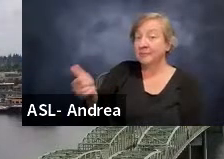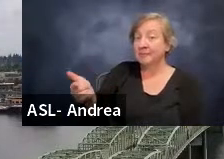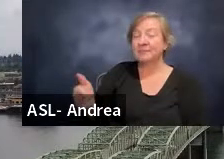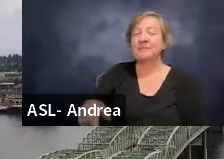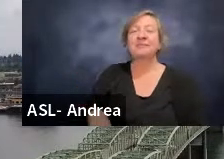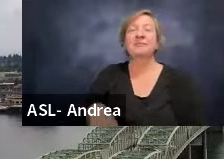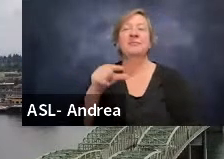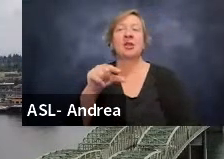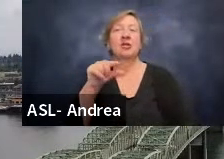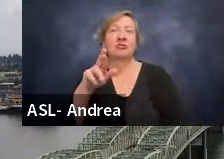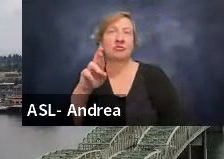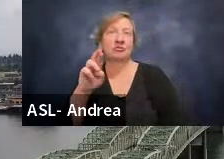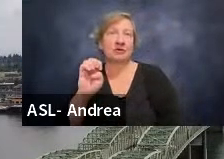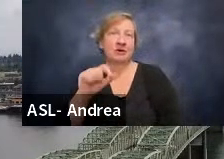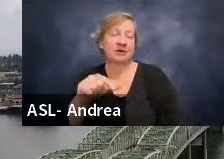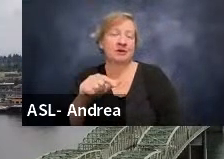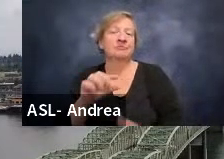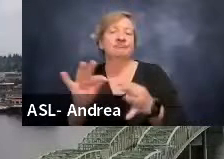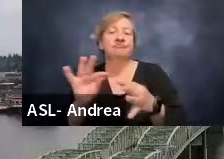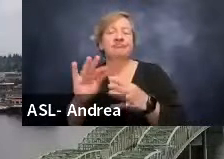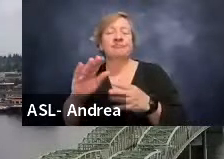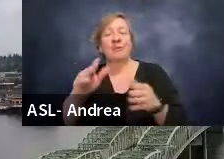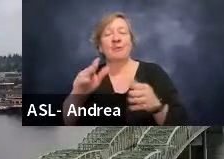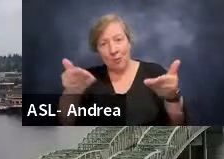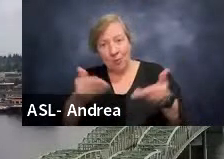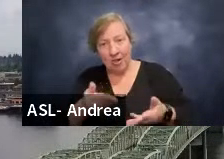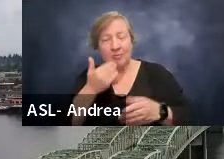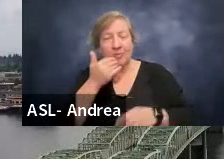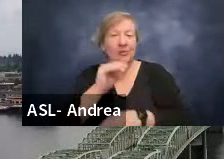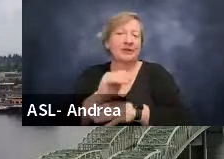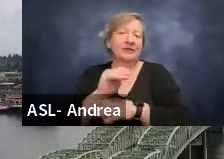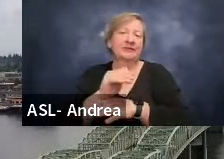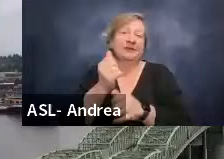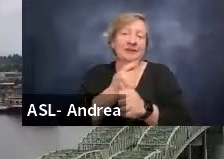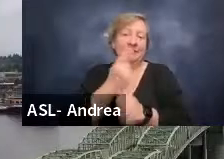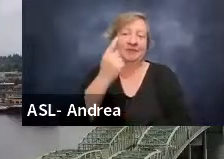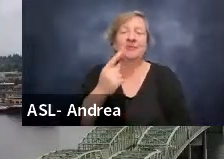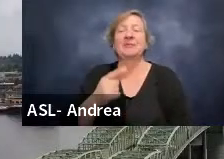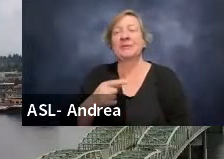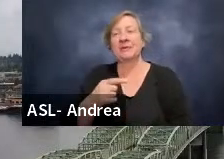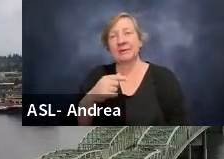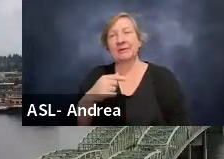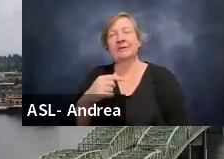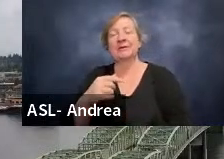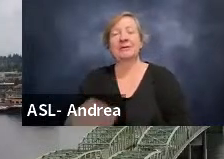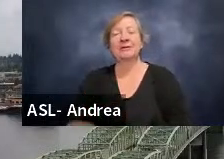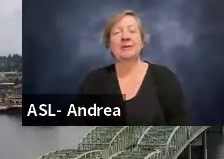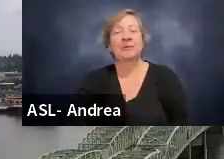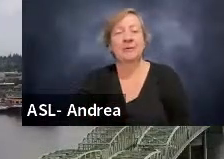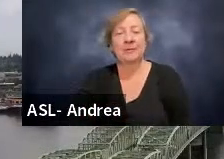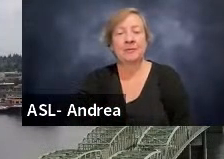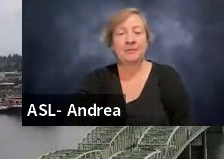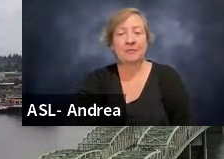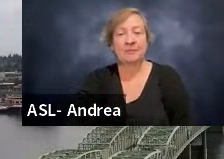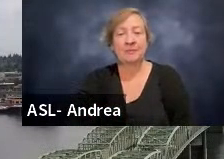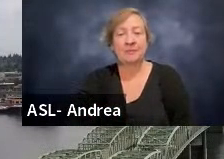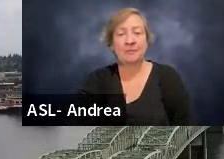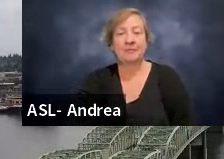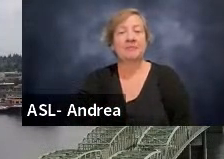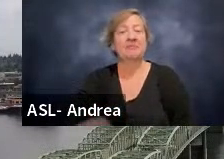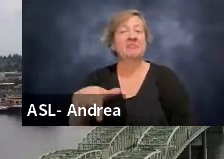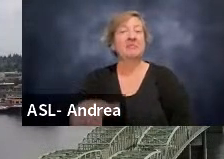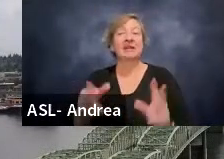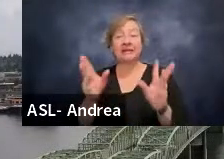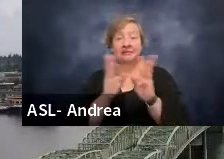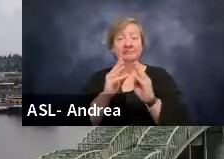So once again, welcome and good evening, everyone. This briefing is meant to